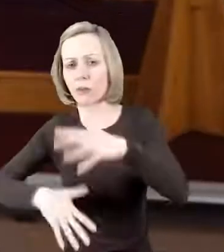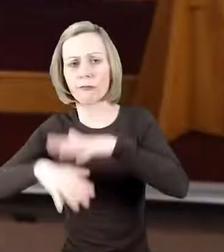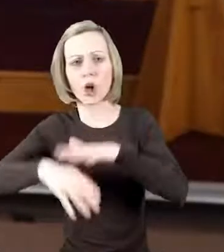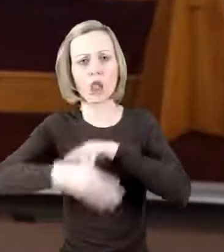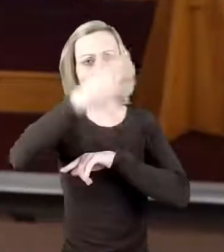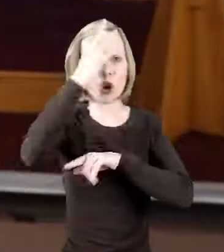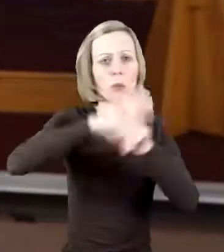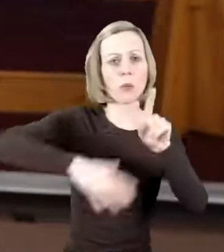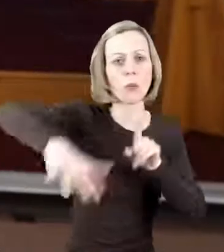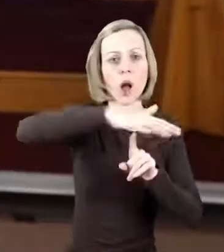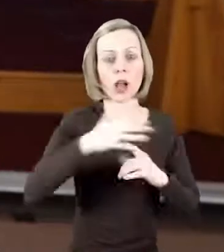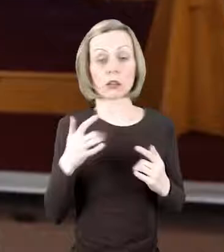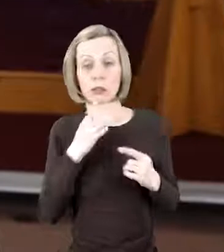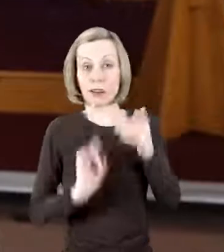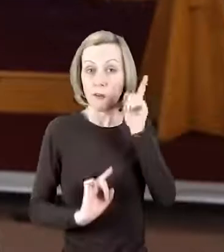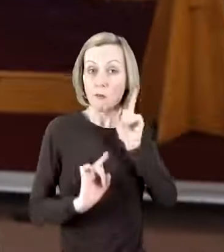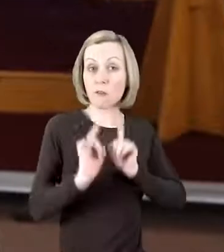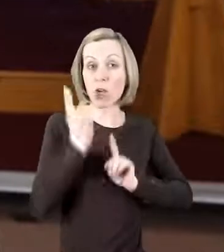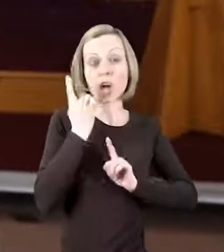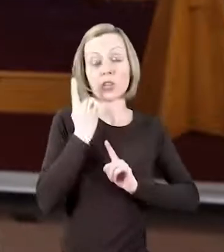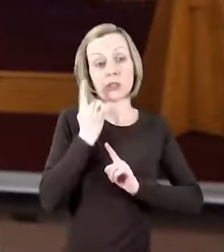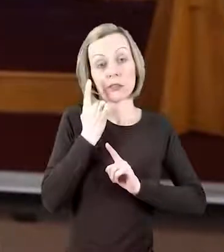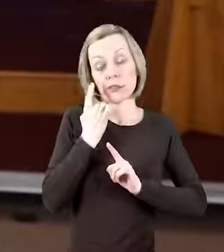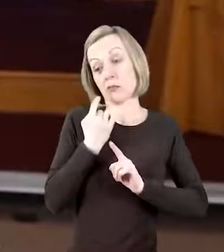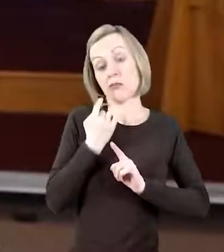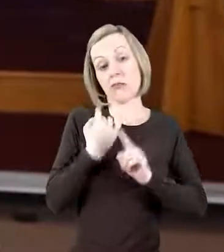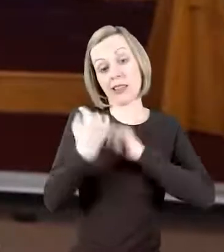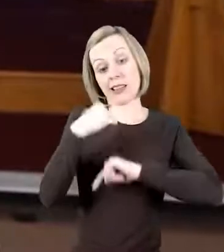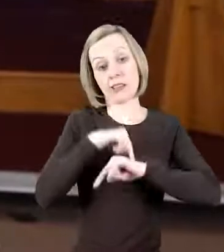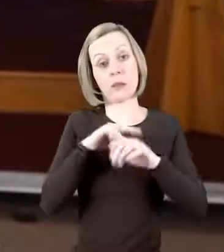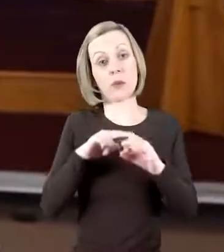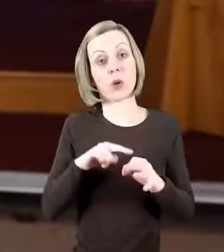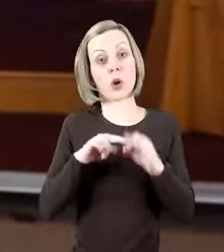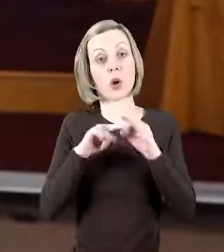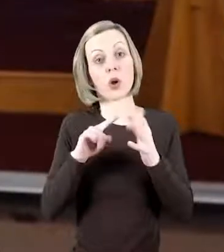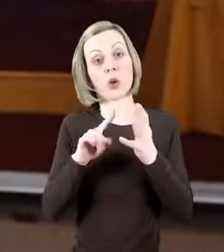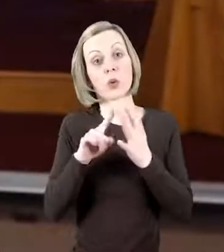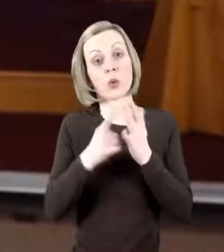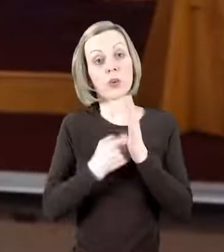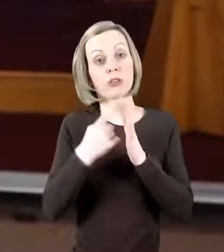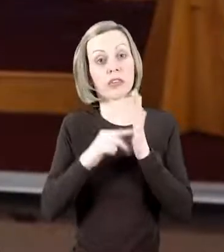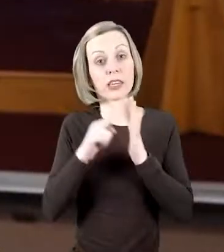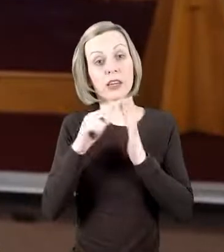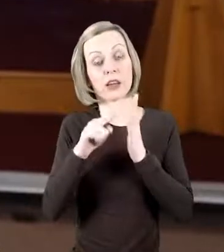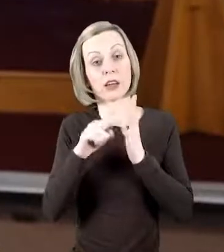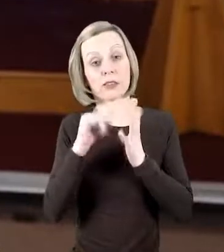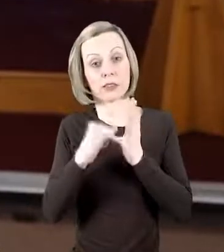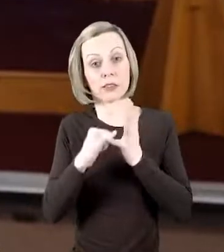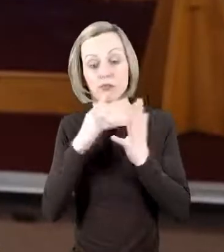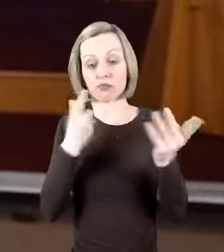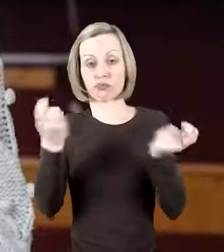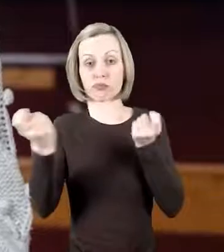was the first census that took place while Quirinius was the governor of Syria, and everyone went to their own town